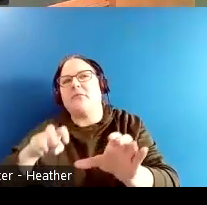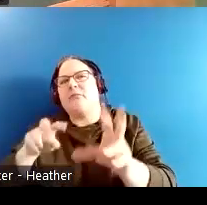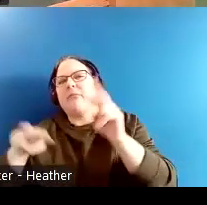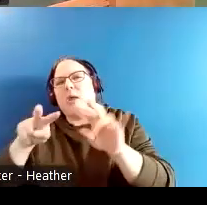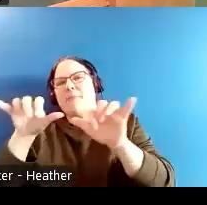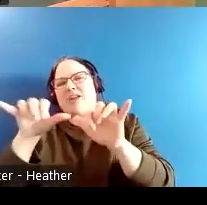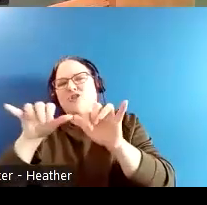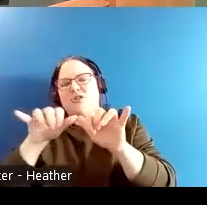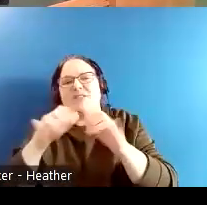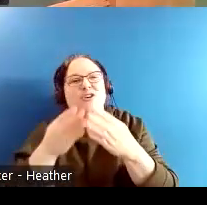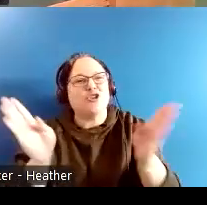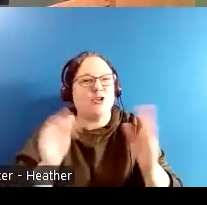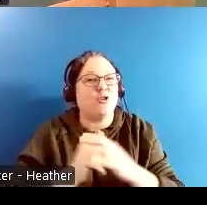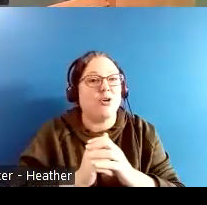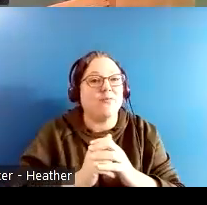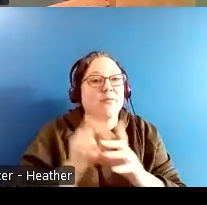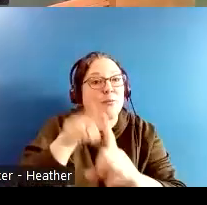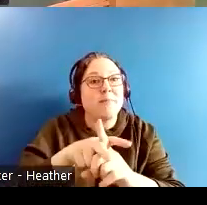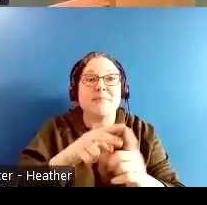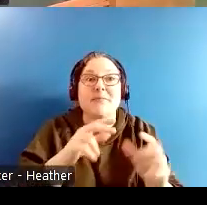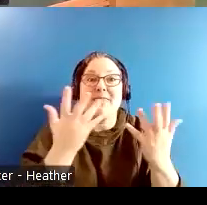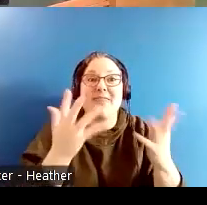And that's it. Thank you.